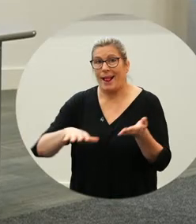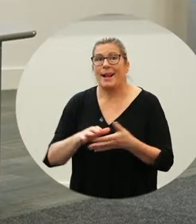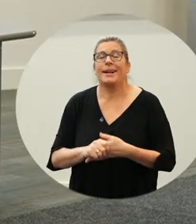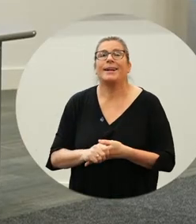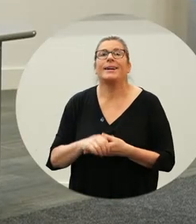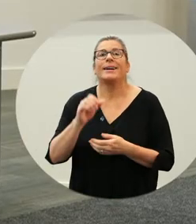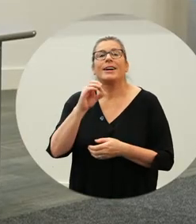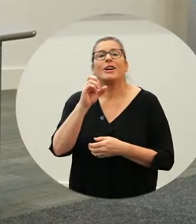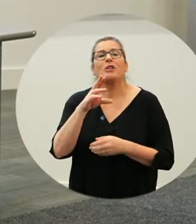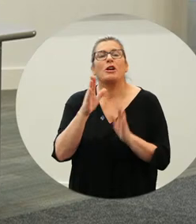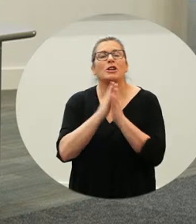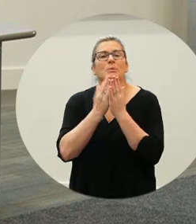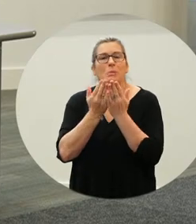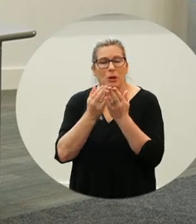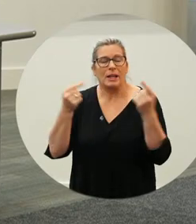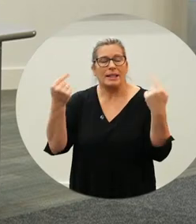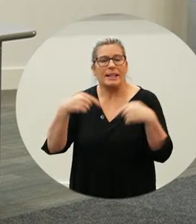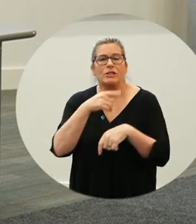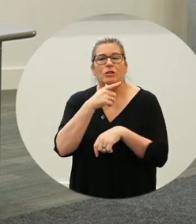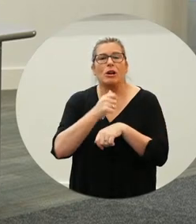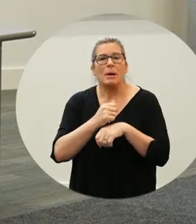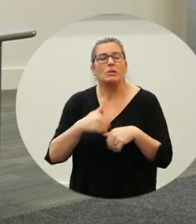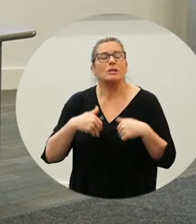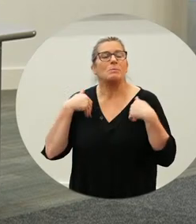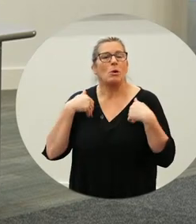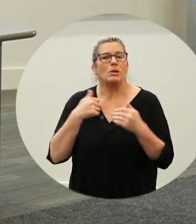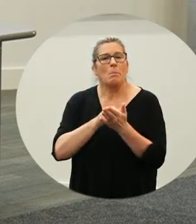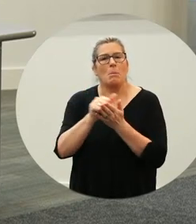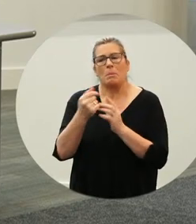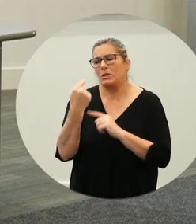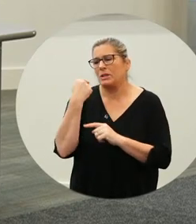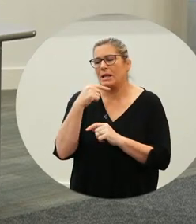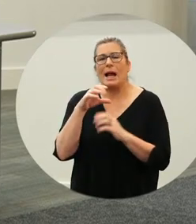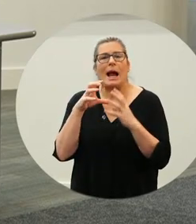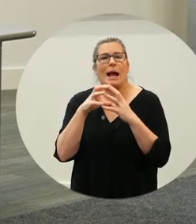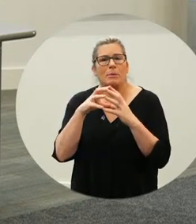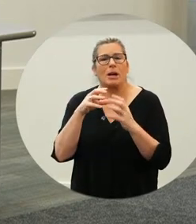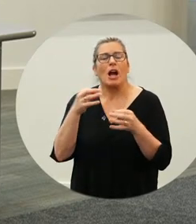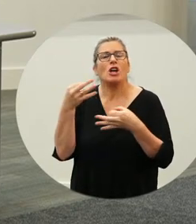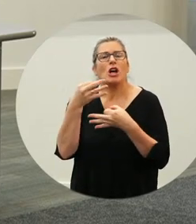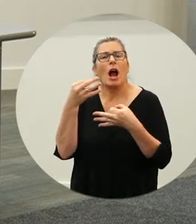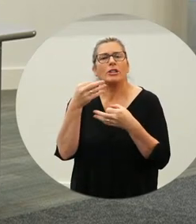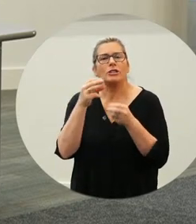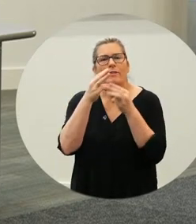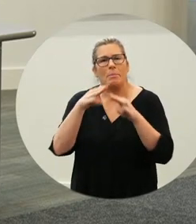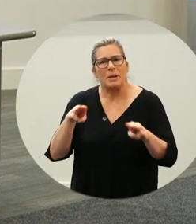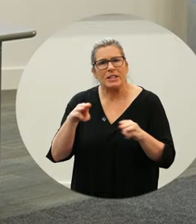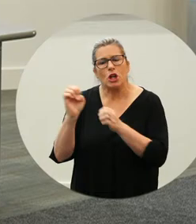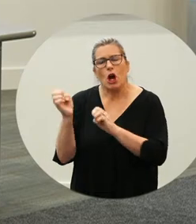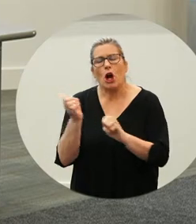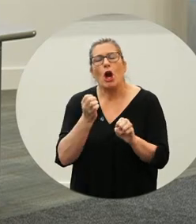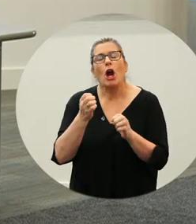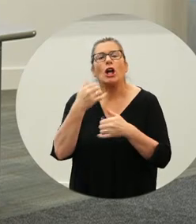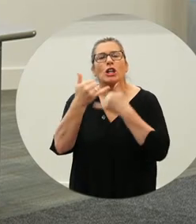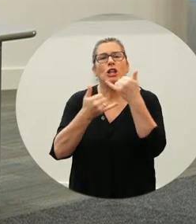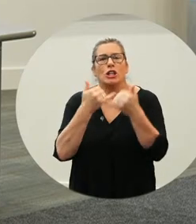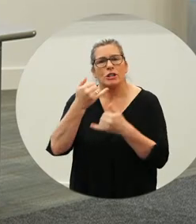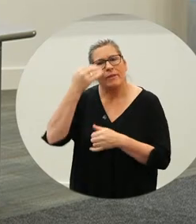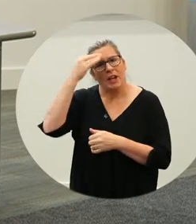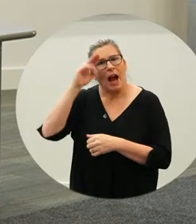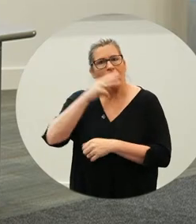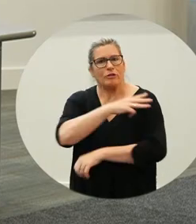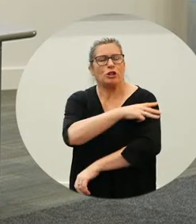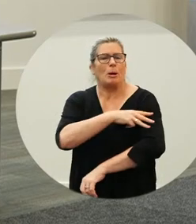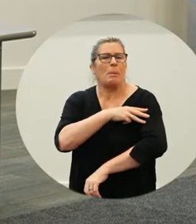book is that he's here to talk about this morning was published back in April, Guardians of the Peace, the Early Years of the Irish Police Force. So please